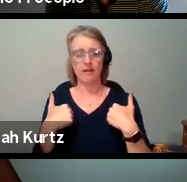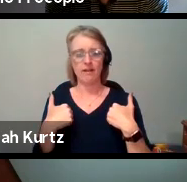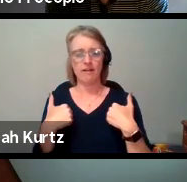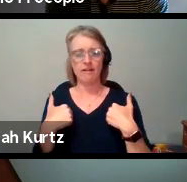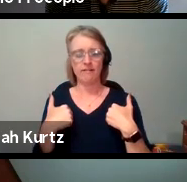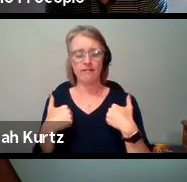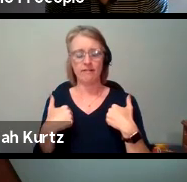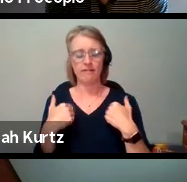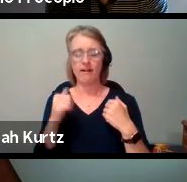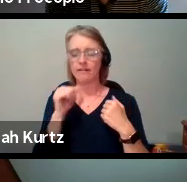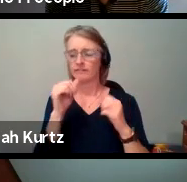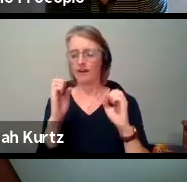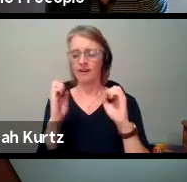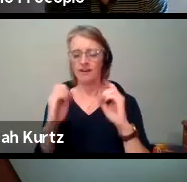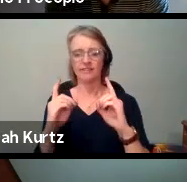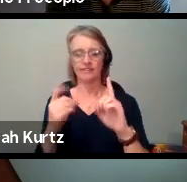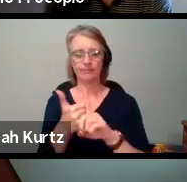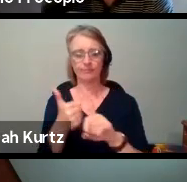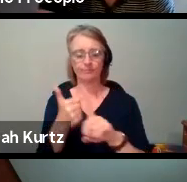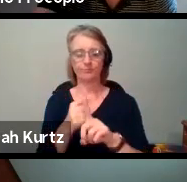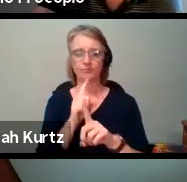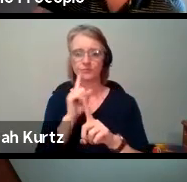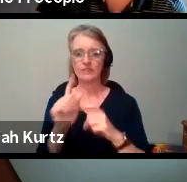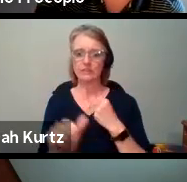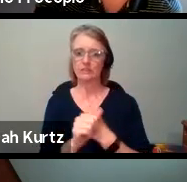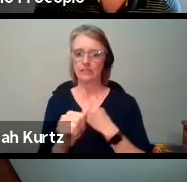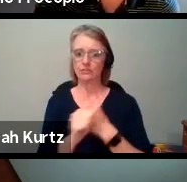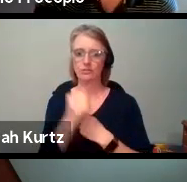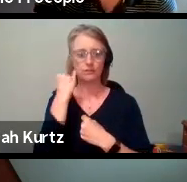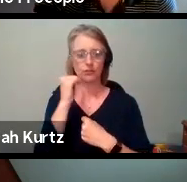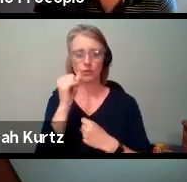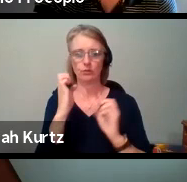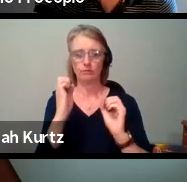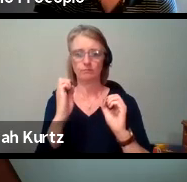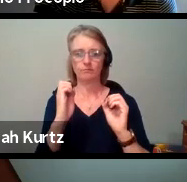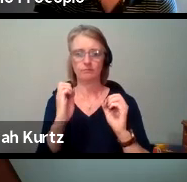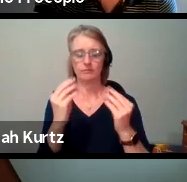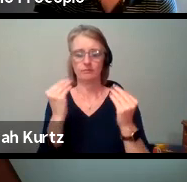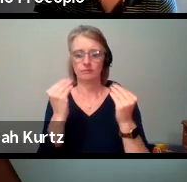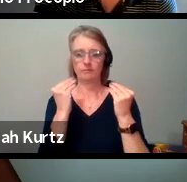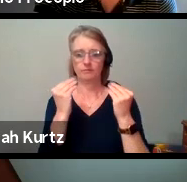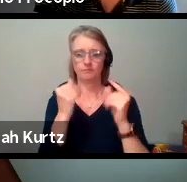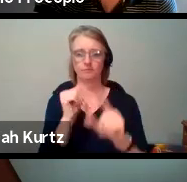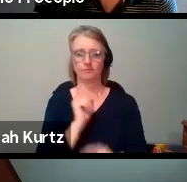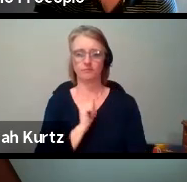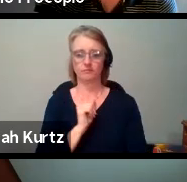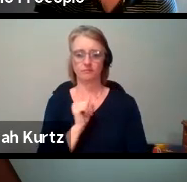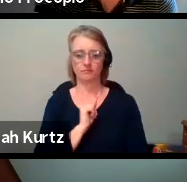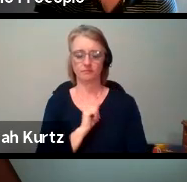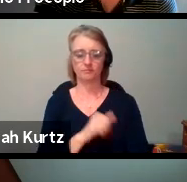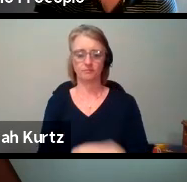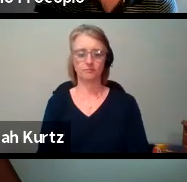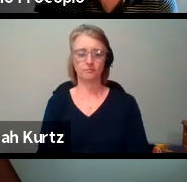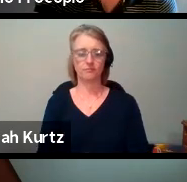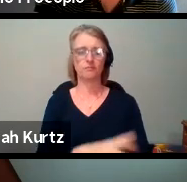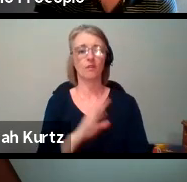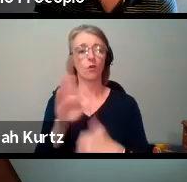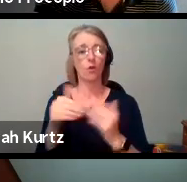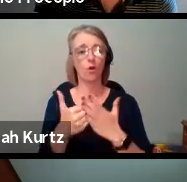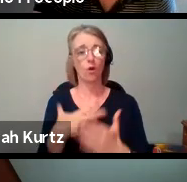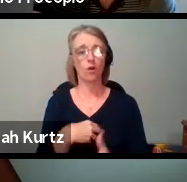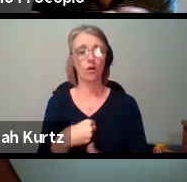not educating yourself can really be very dangerous. These were all Caucasian